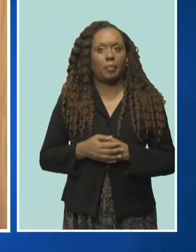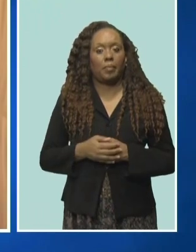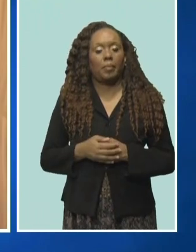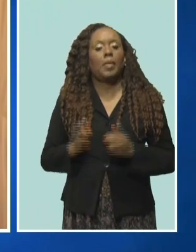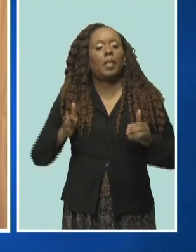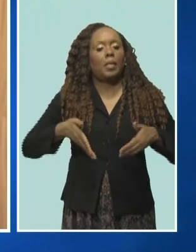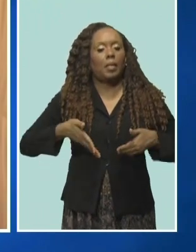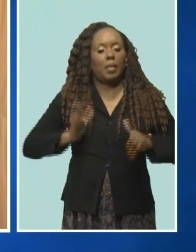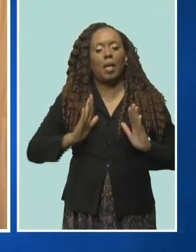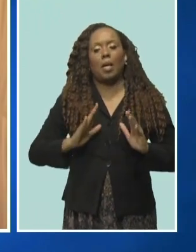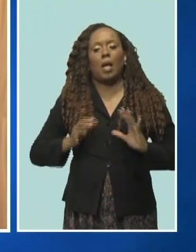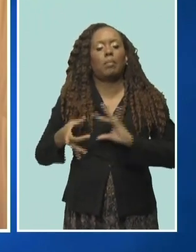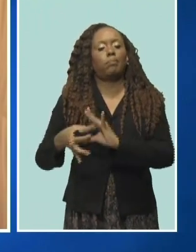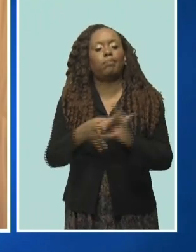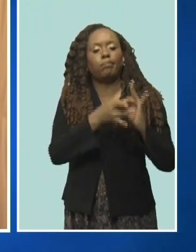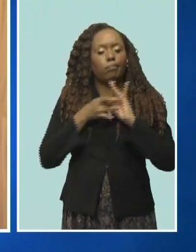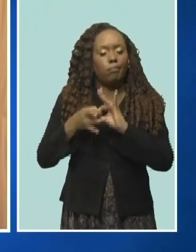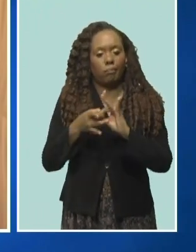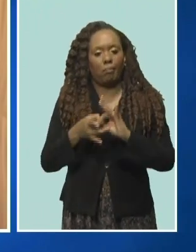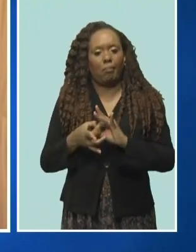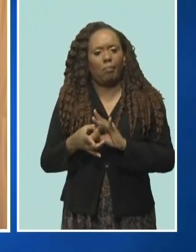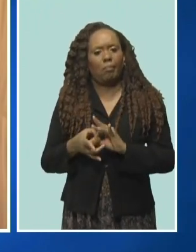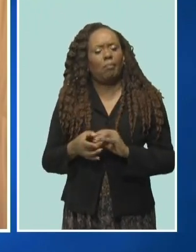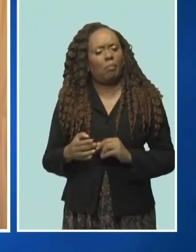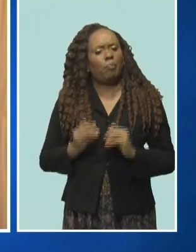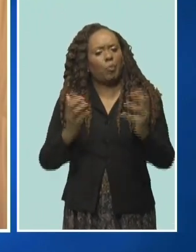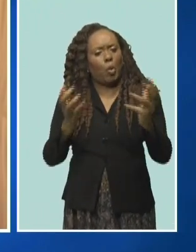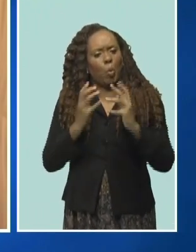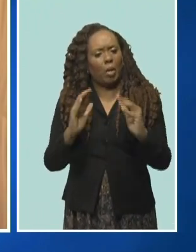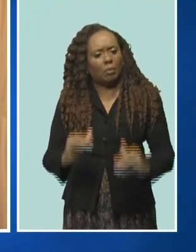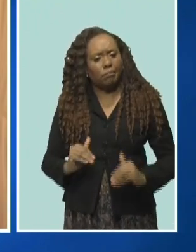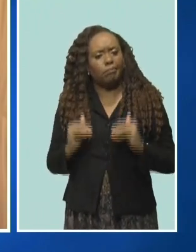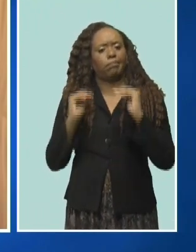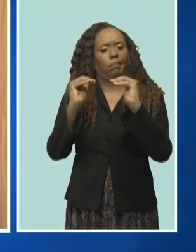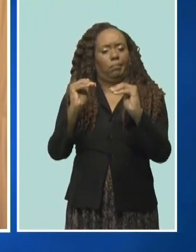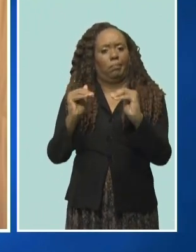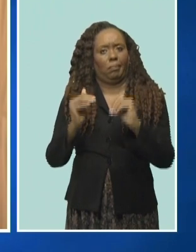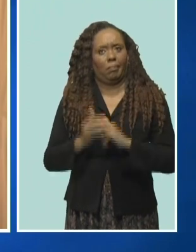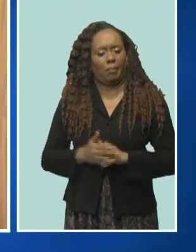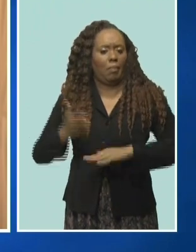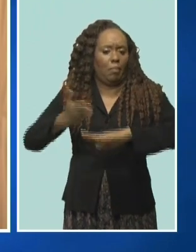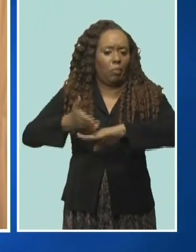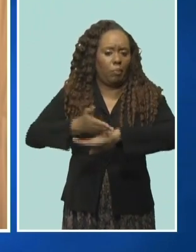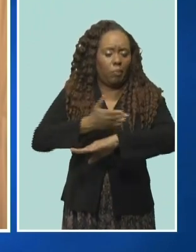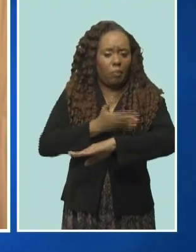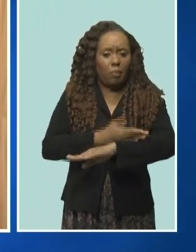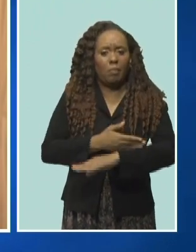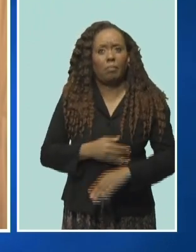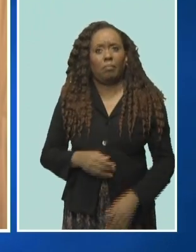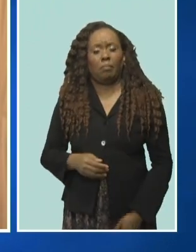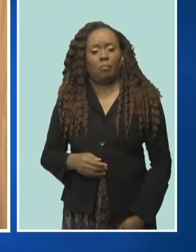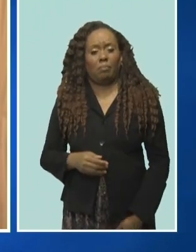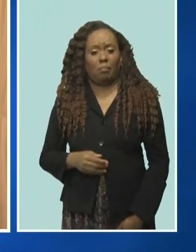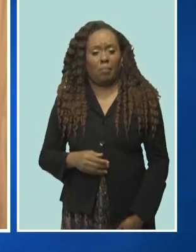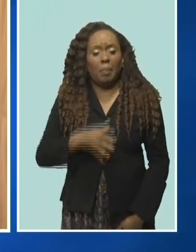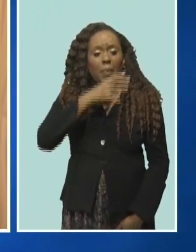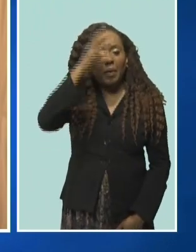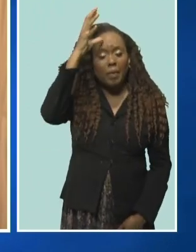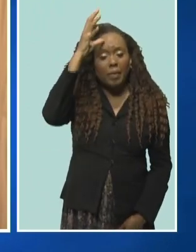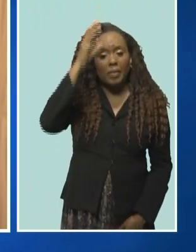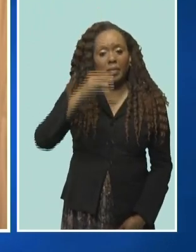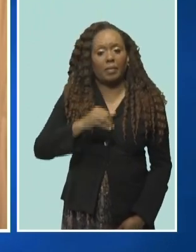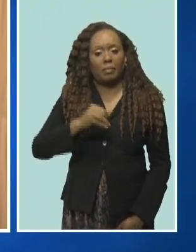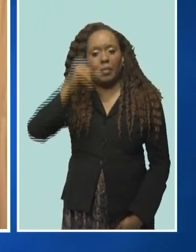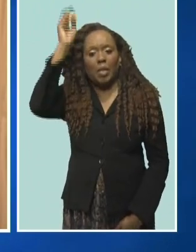let us walk the walk. Let us step up in every act as parents, guardians, godparents, to correct wrong